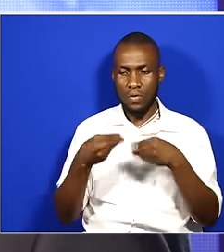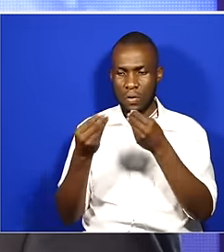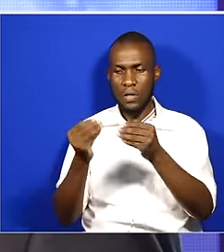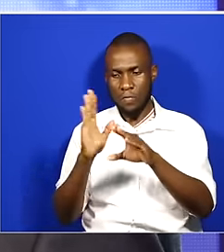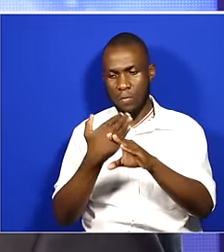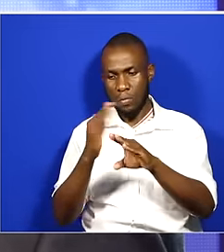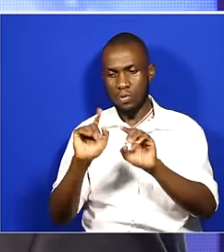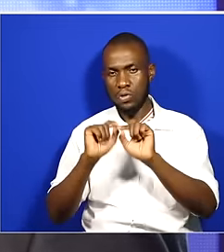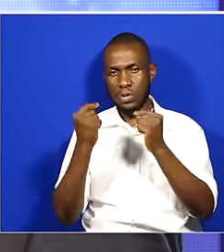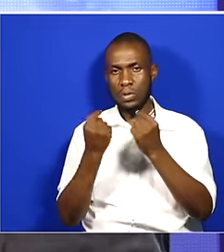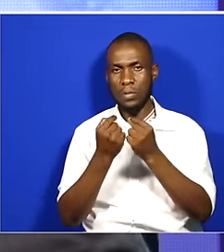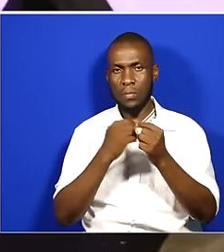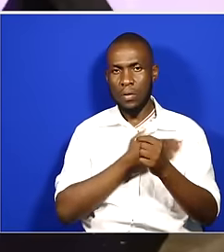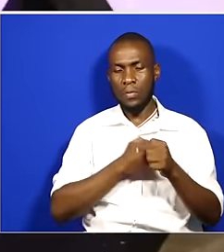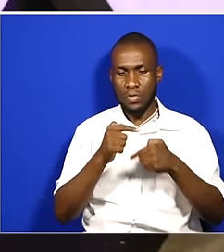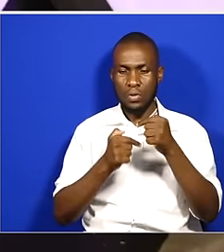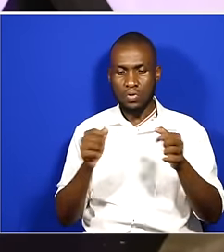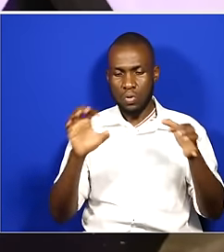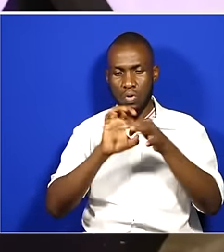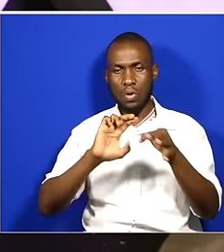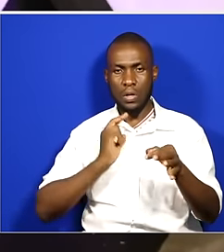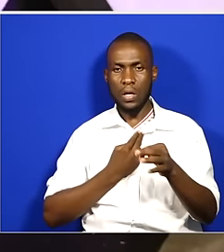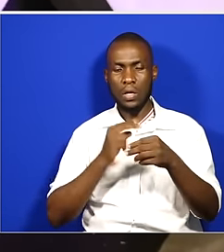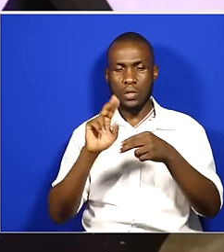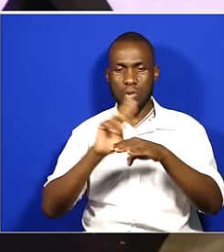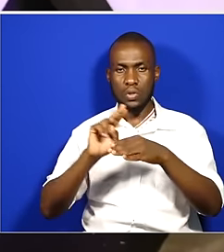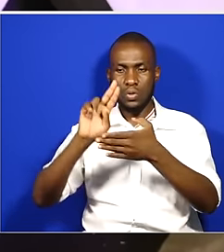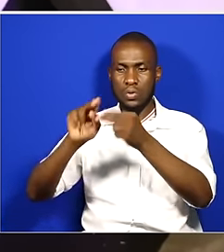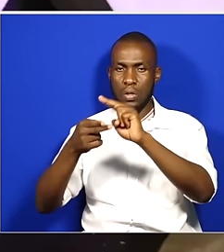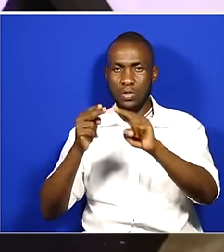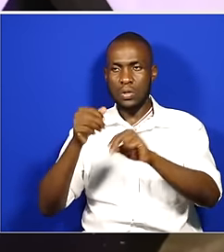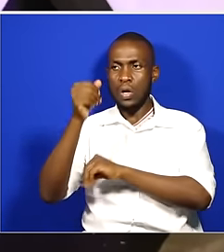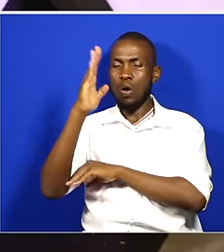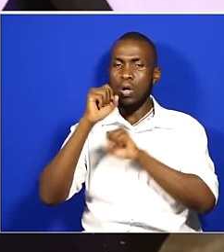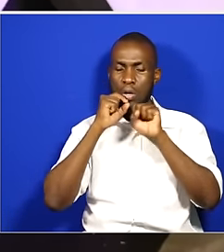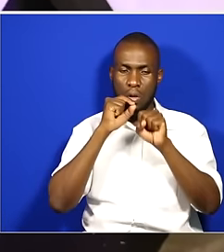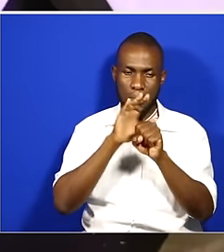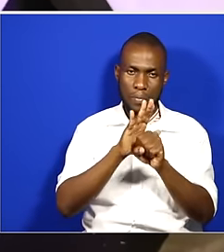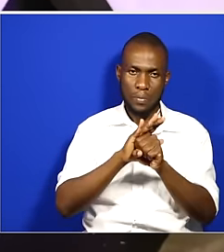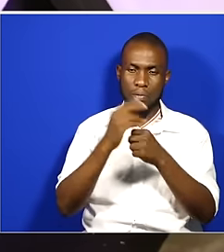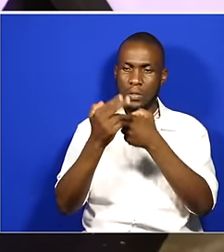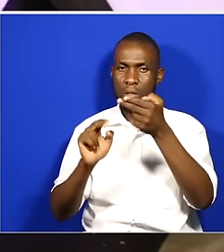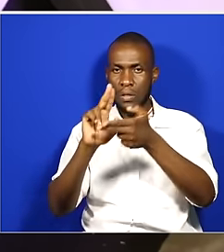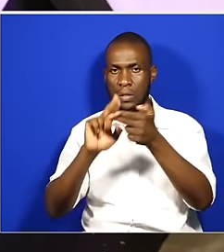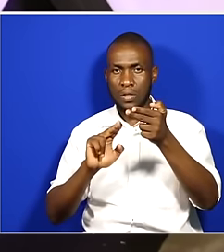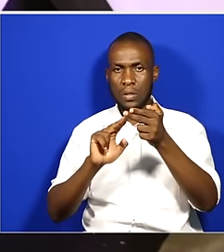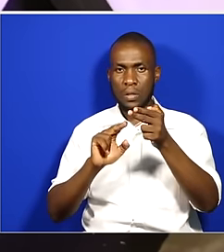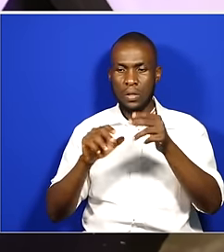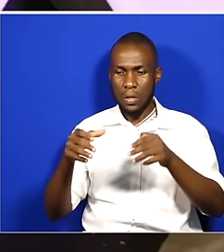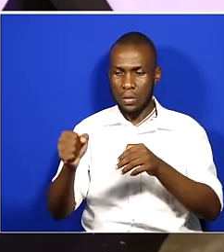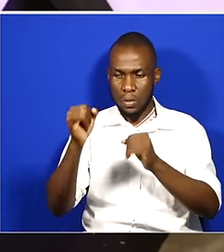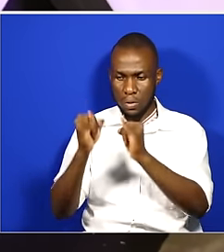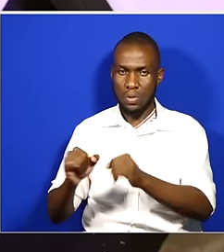our wonderful worship team. Please continue to join us. Use the hashtag God Has Promised and hashtag Taking